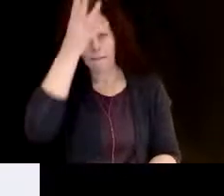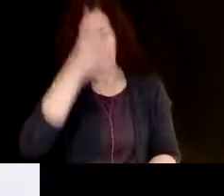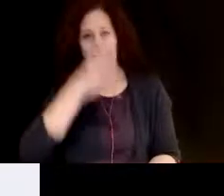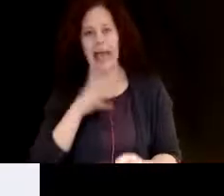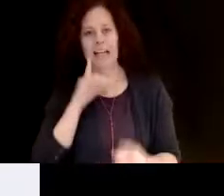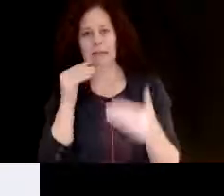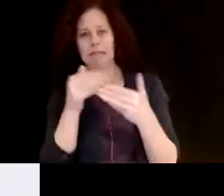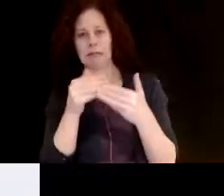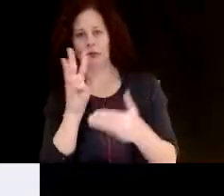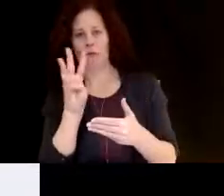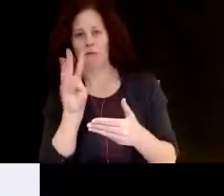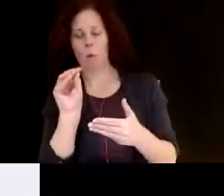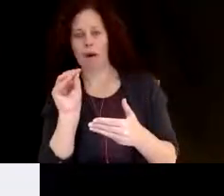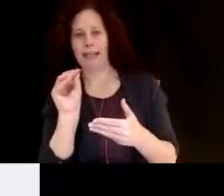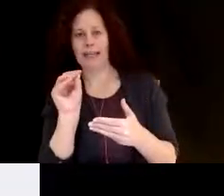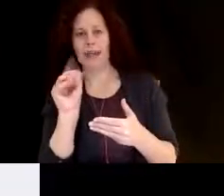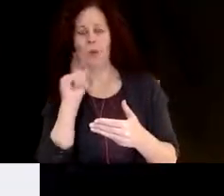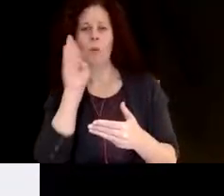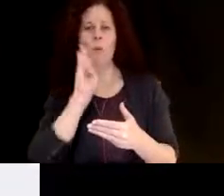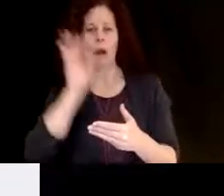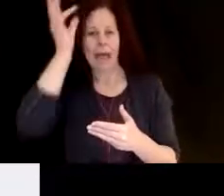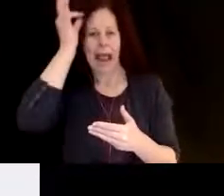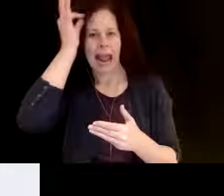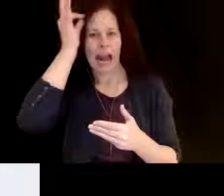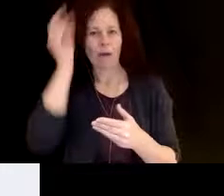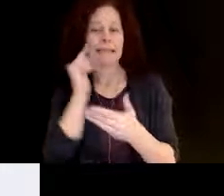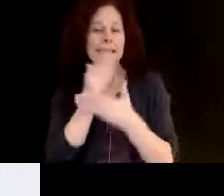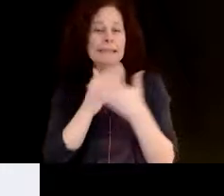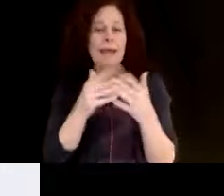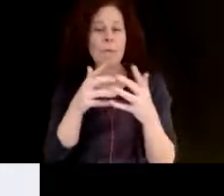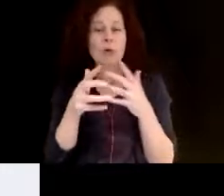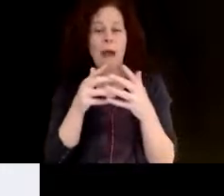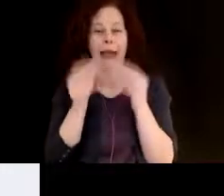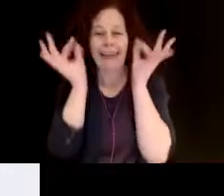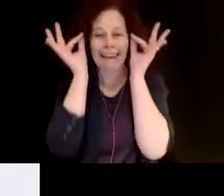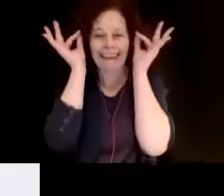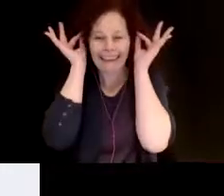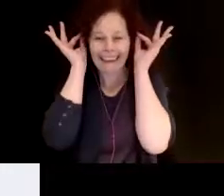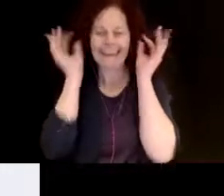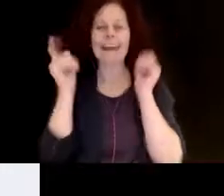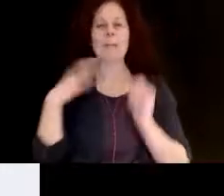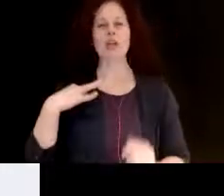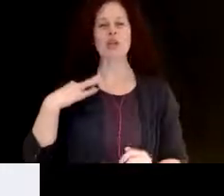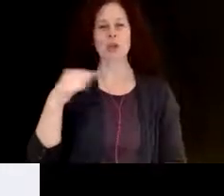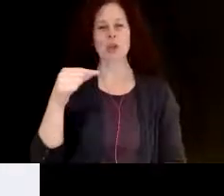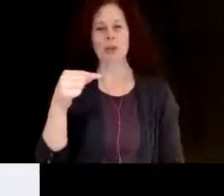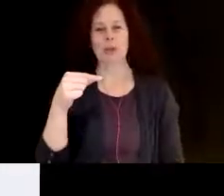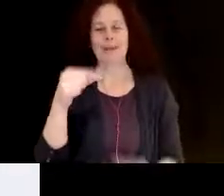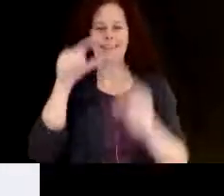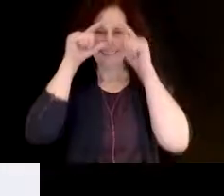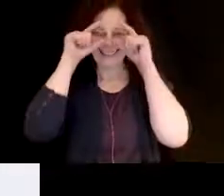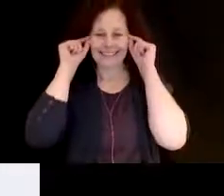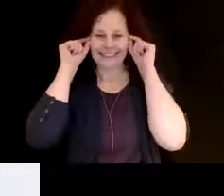I guess, just enough gray that it's starting to become noticeable. And I'm wearing a green shirt and glasses. So this presentation is